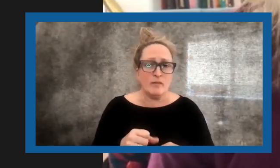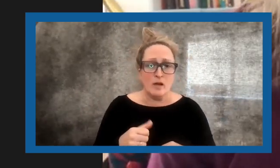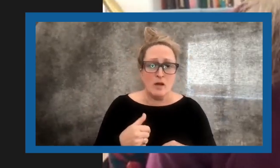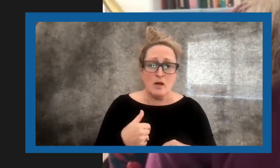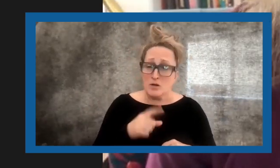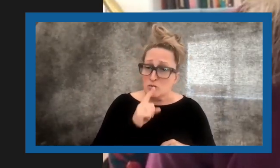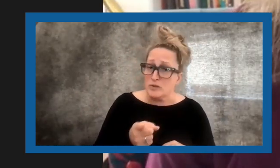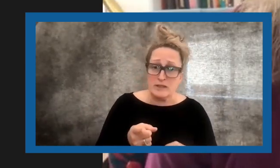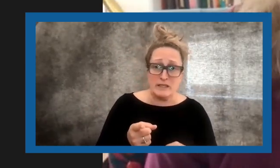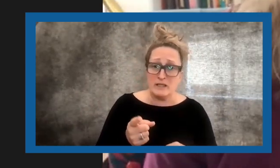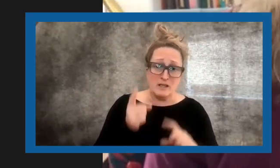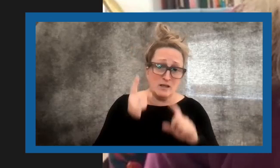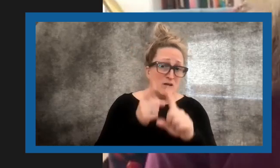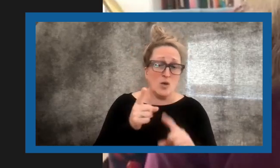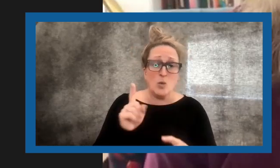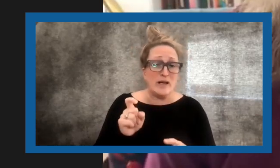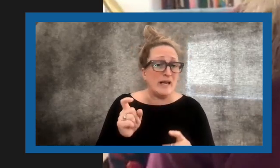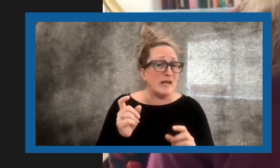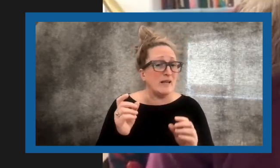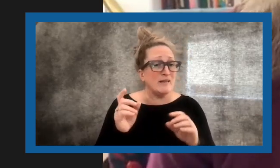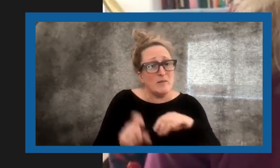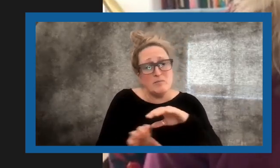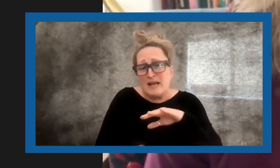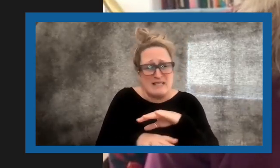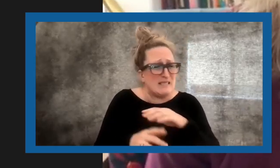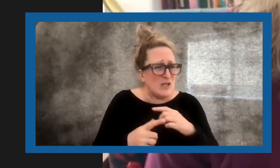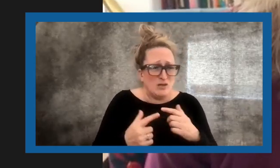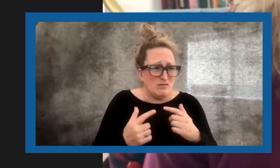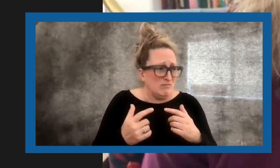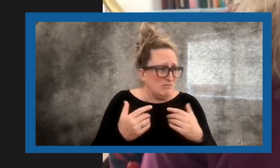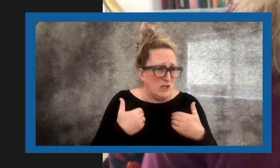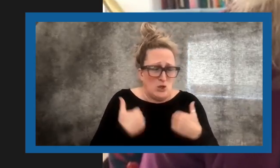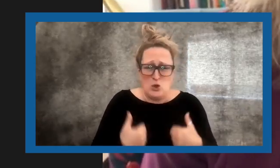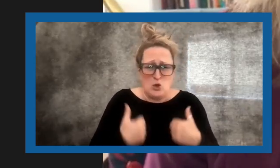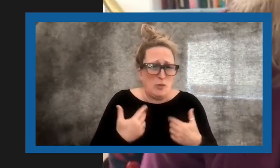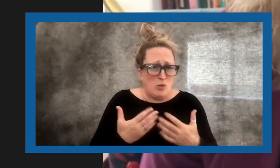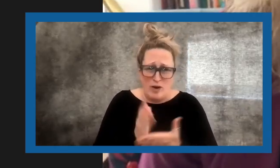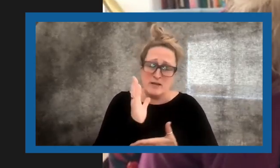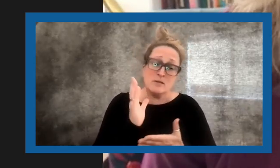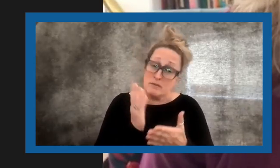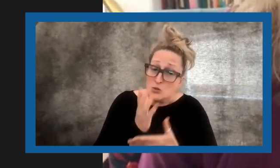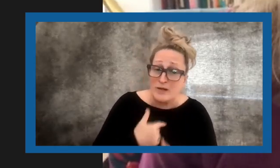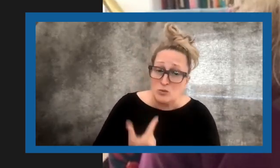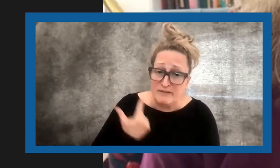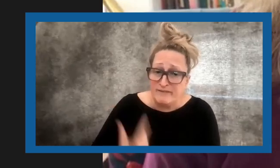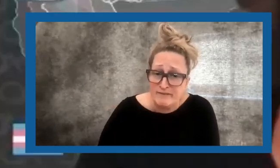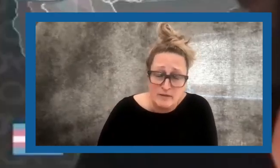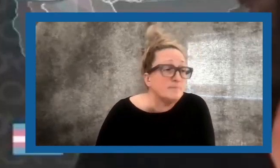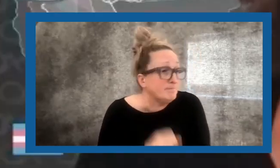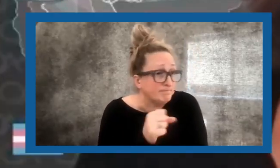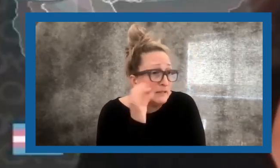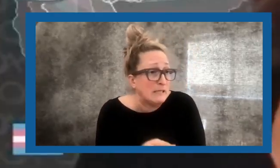because really, ultimately, we need the most basic of human rights first and foremost, and that's the right to exist.